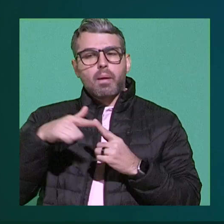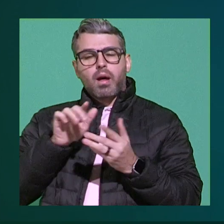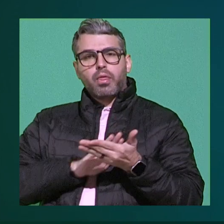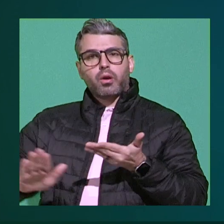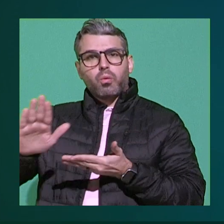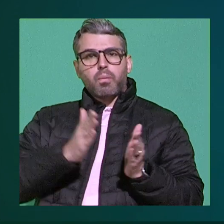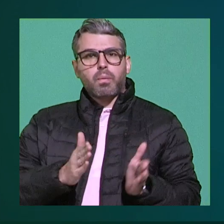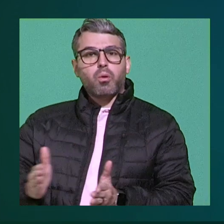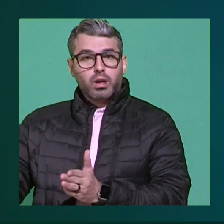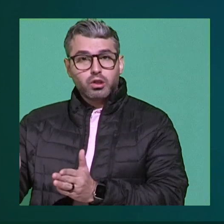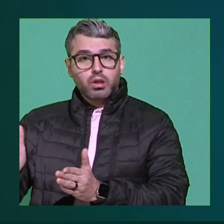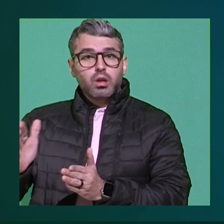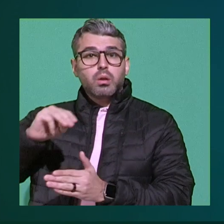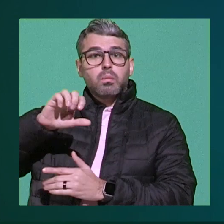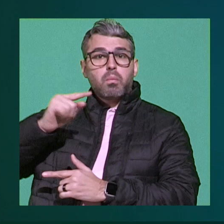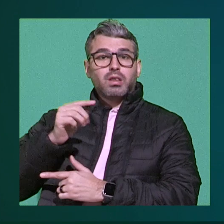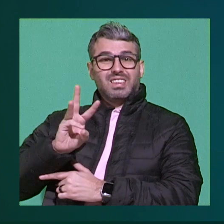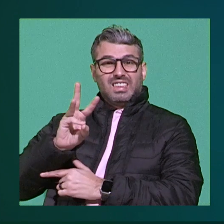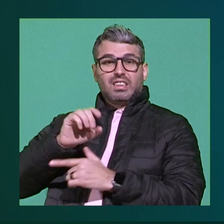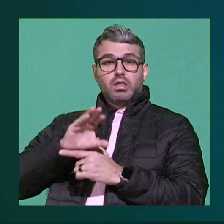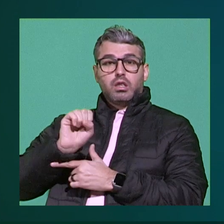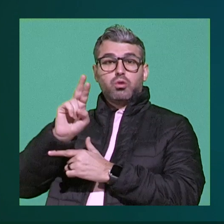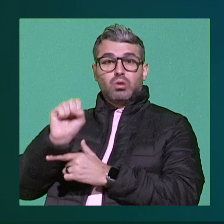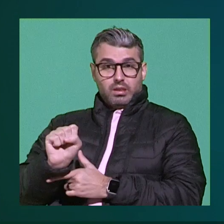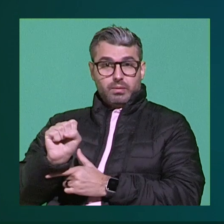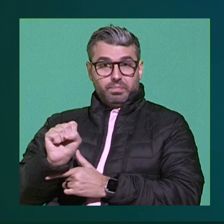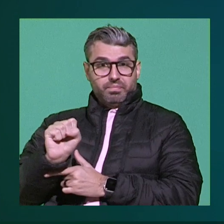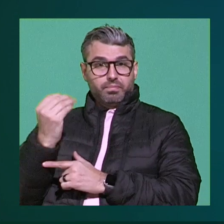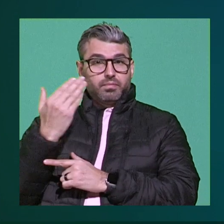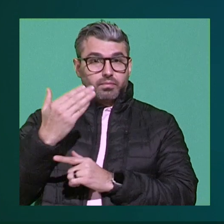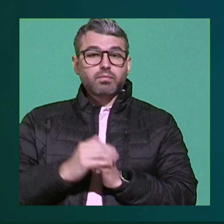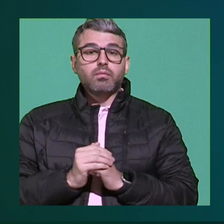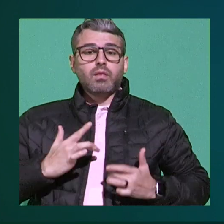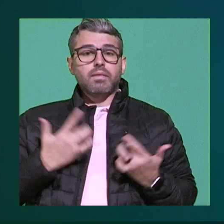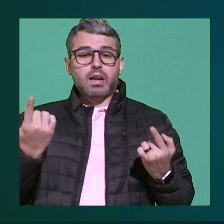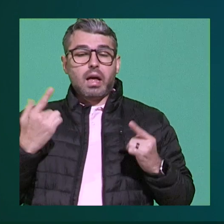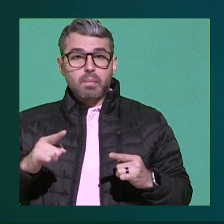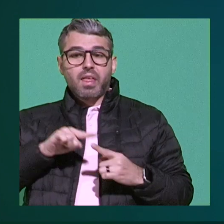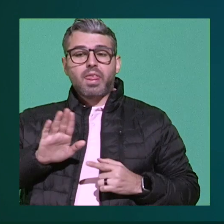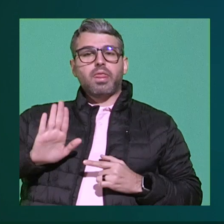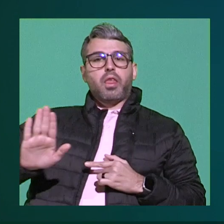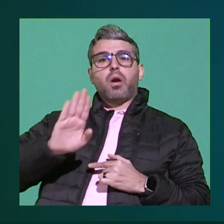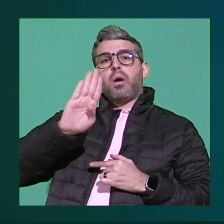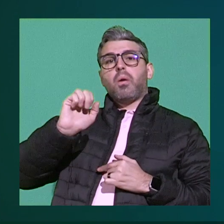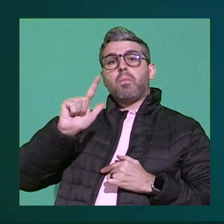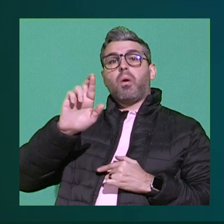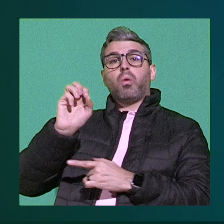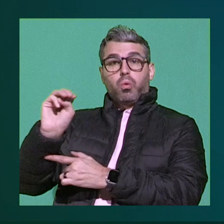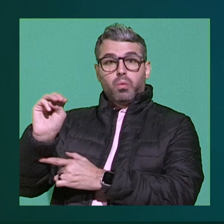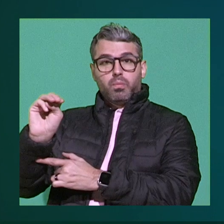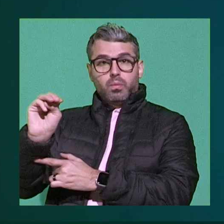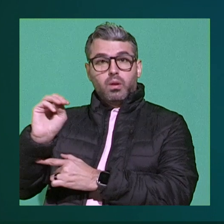career preparation to Asian Pacific Islander students and their families. The event will be held in the University Union Ballroom at